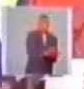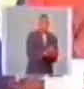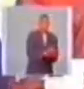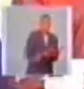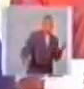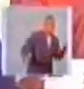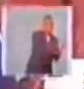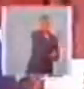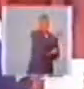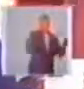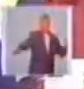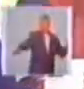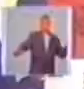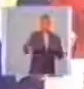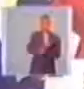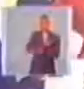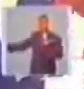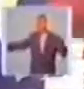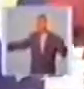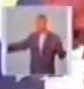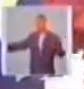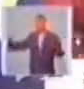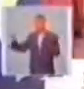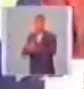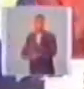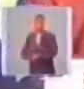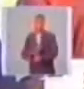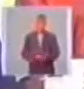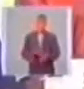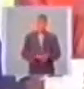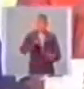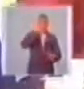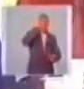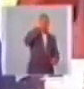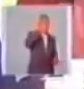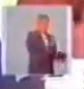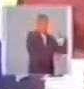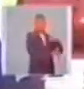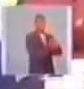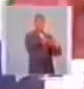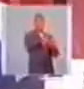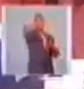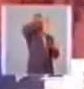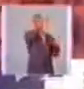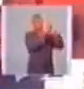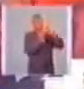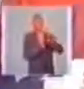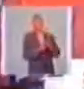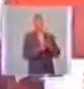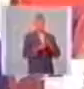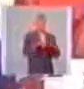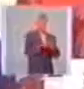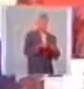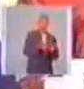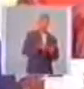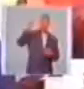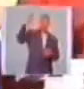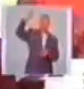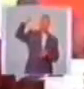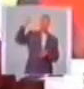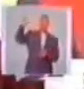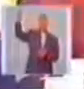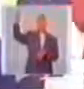scatter. As at the time wa Nehemiah about Jerusalem. As at the time wa the Malachi Eshem coming up.